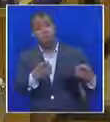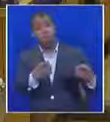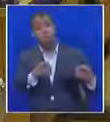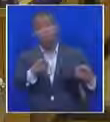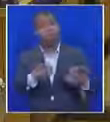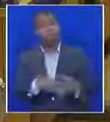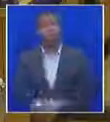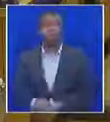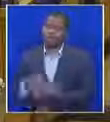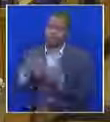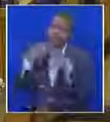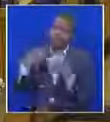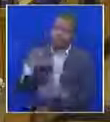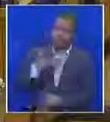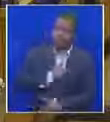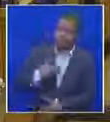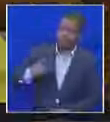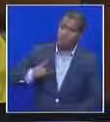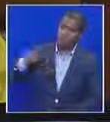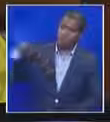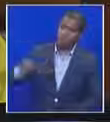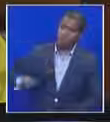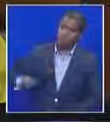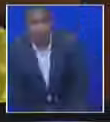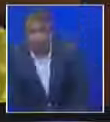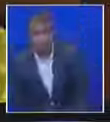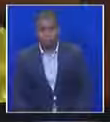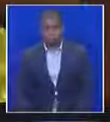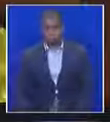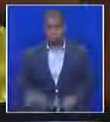Thank you, Madam Speaker. The Honorable Groenewald.